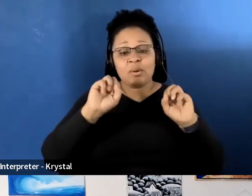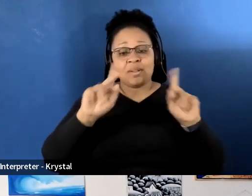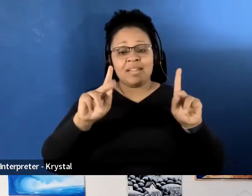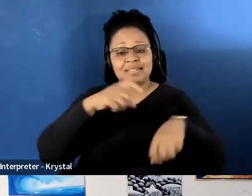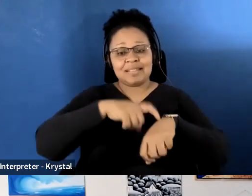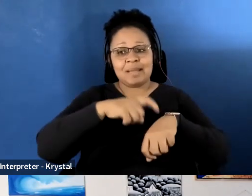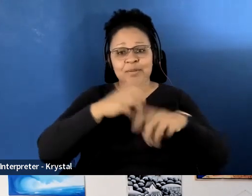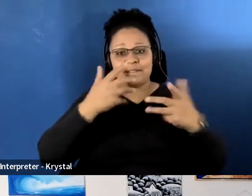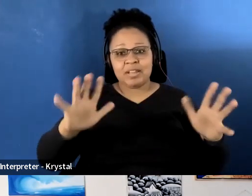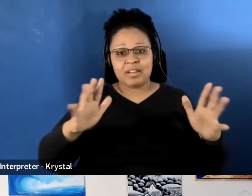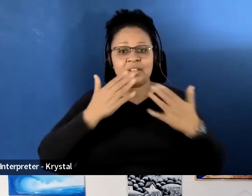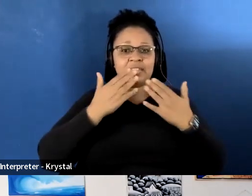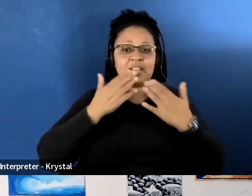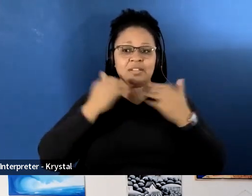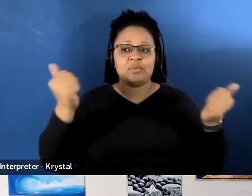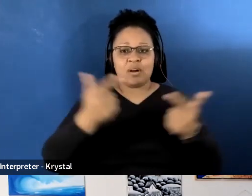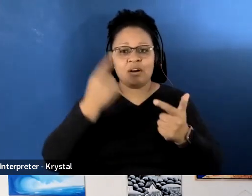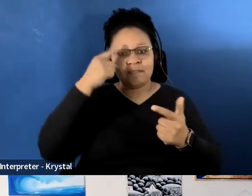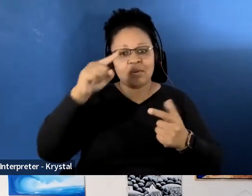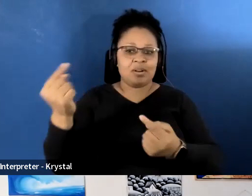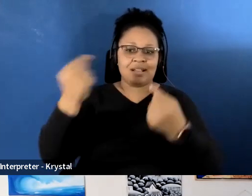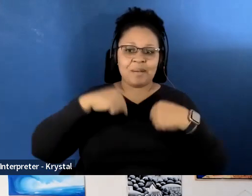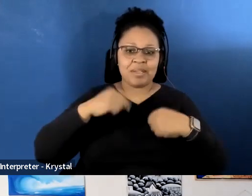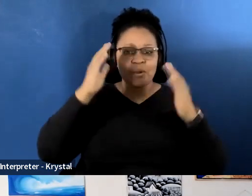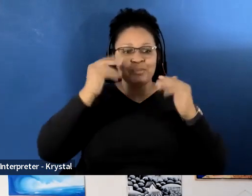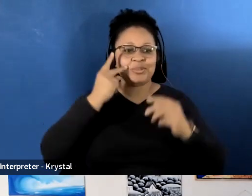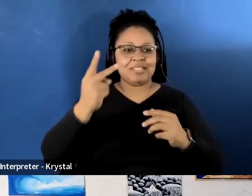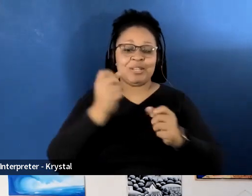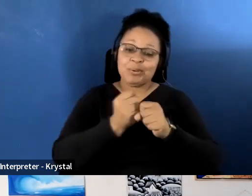it up. And I want to thank each and every one of you for coming. And hopefully we will see